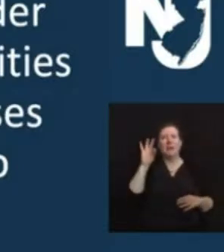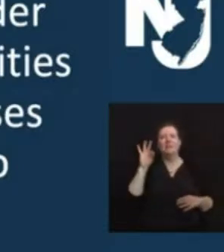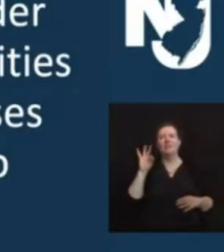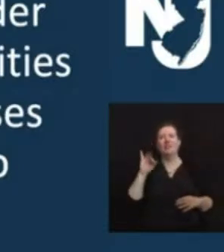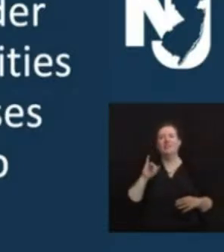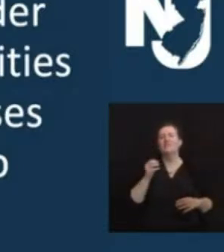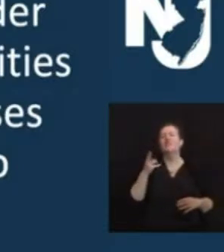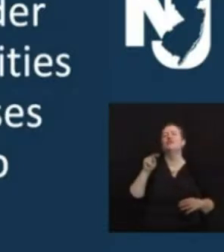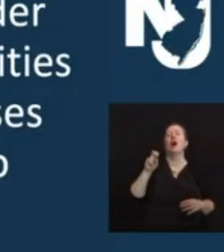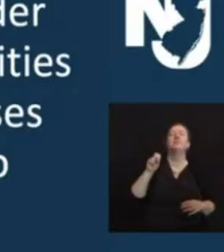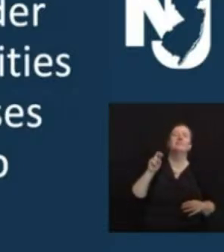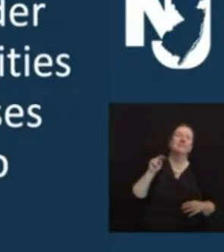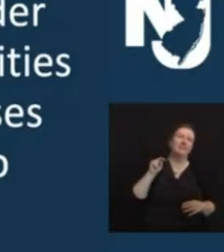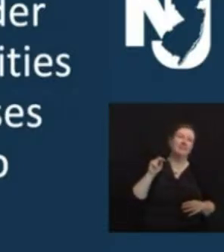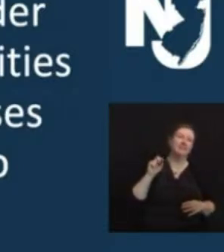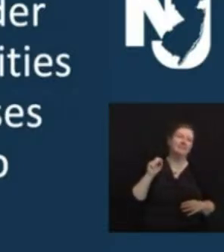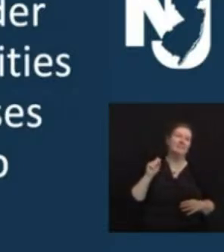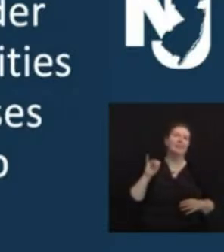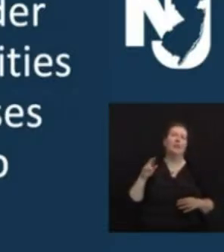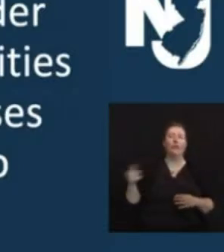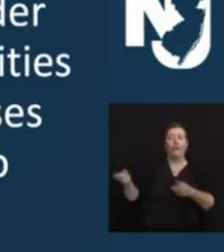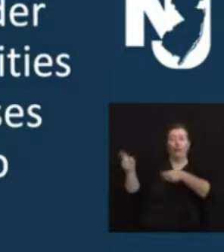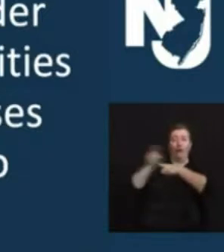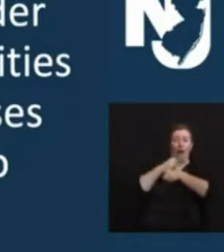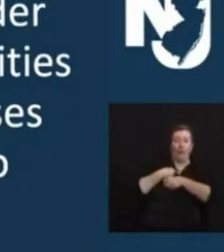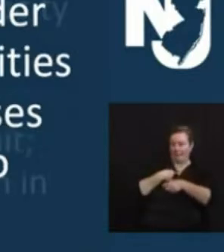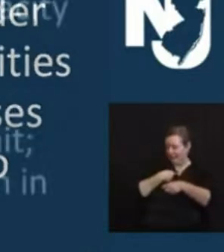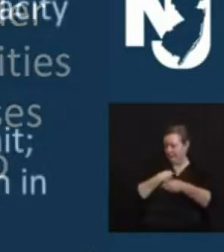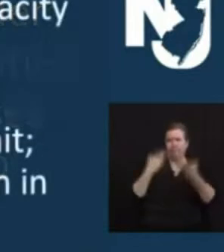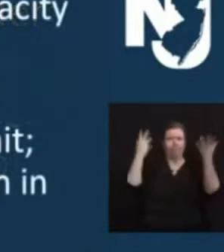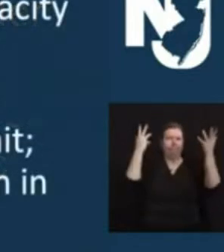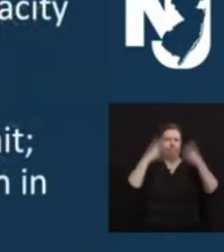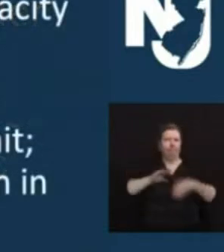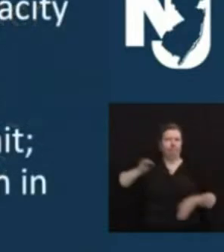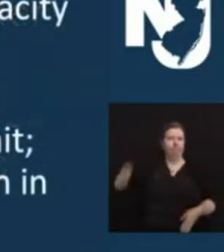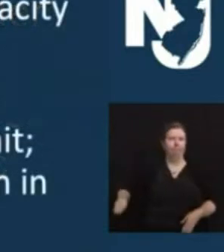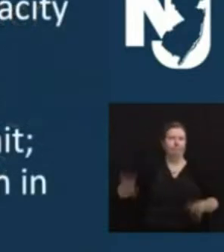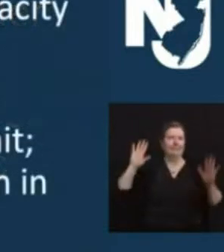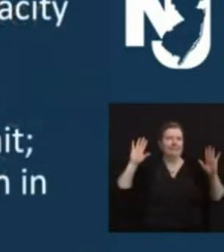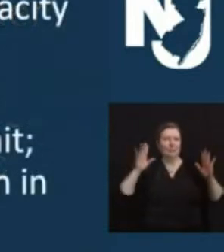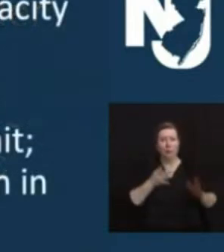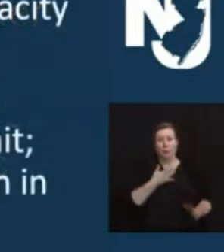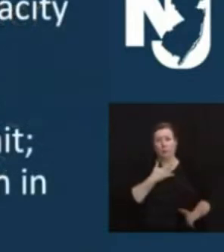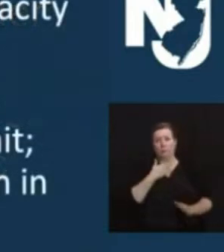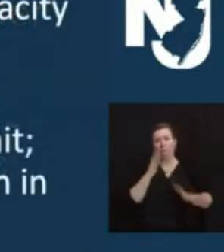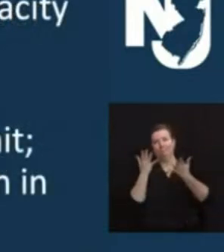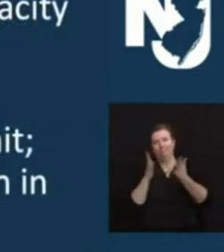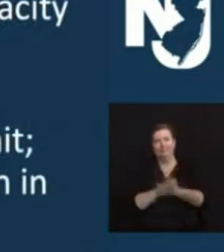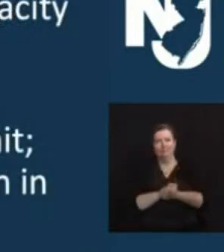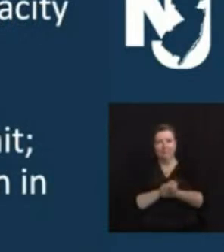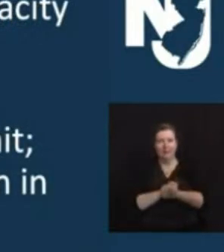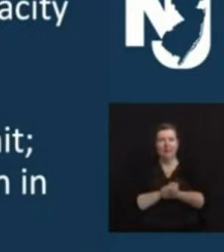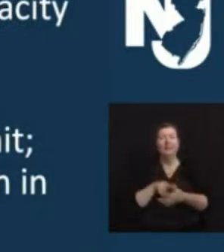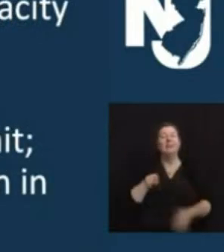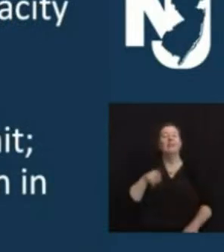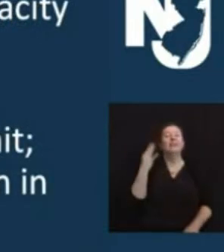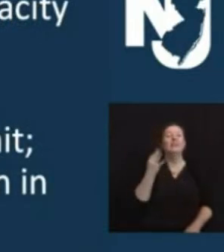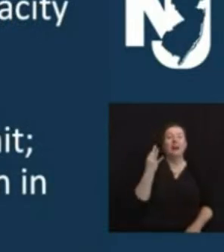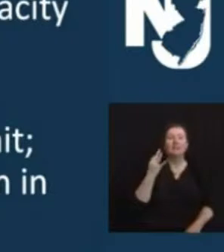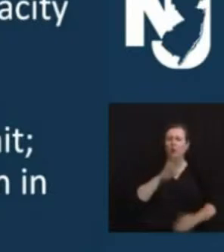state police chaplain and friend. So first, as of Friday, all restaurants will be able to expand indoor dining